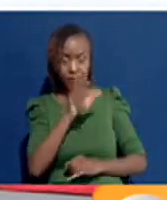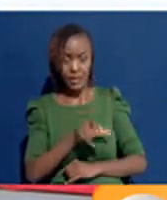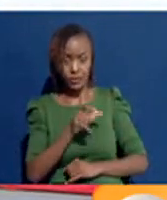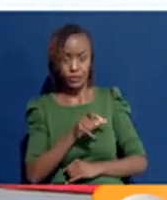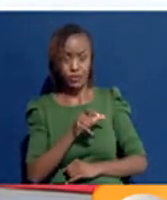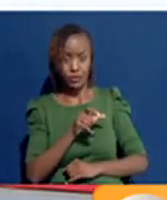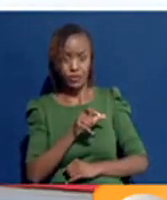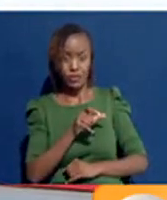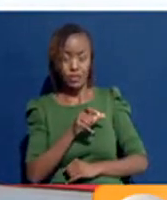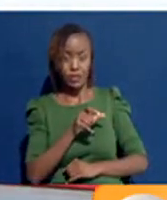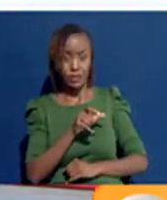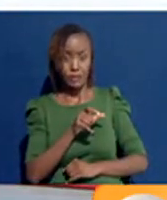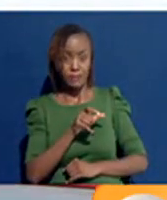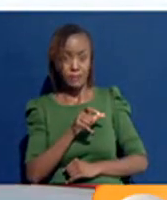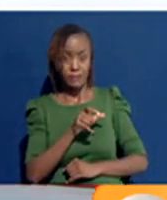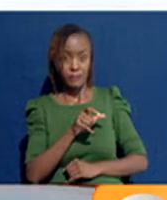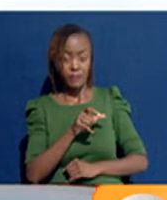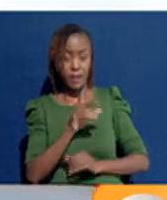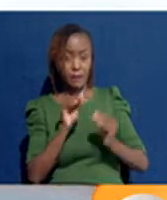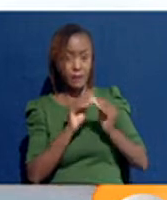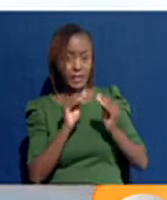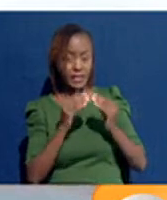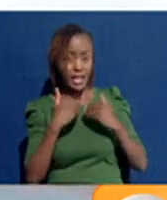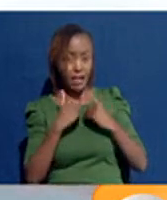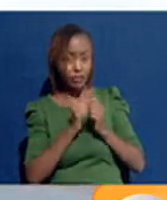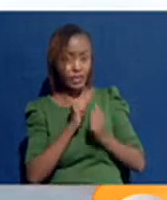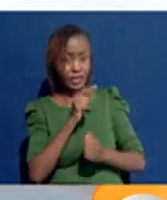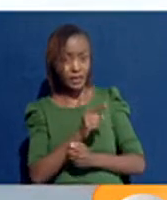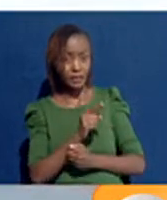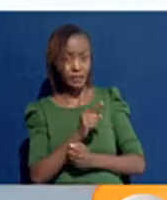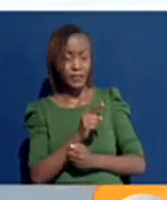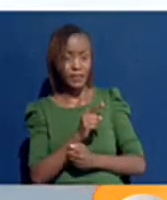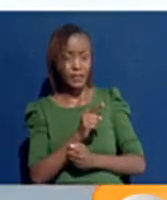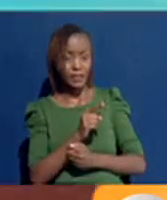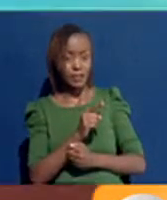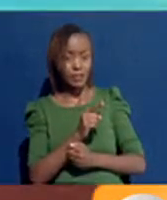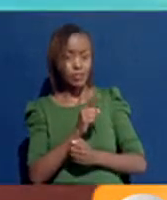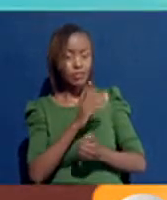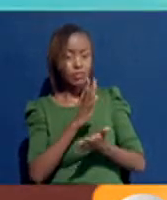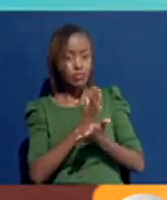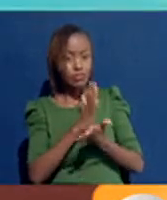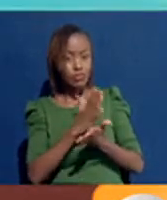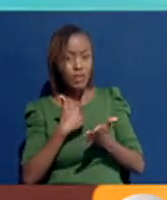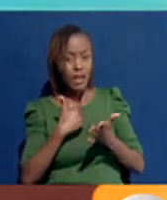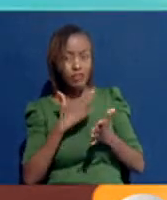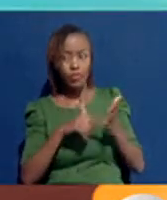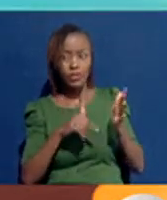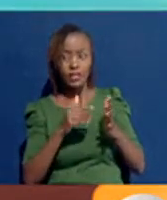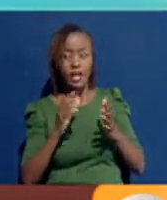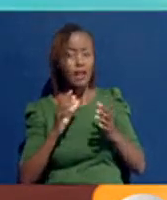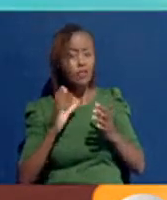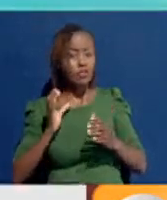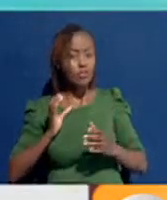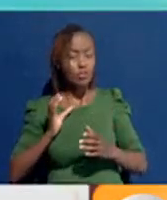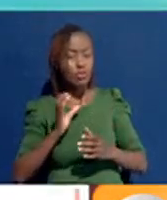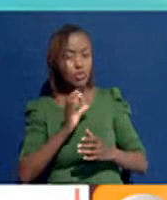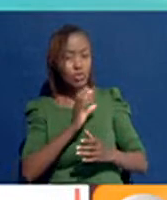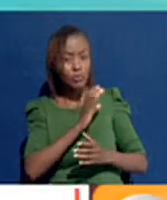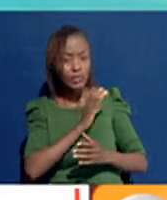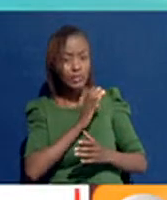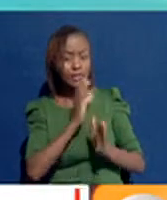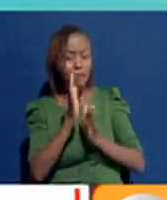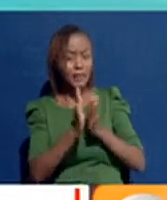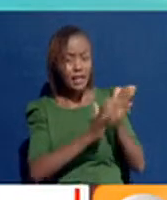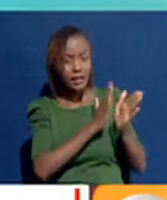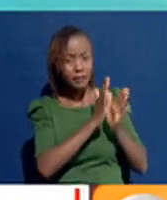which was on 14th. I had interacted with him during a board in finance and investment committee. We had made a very good presentations, which